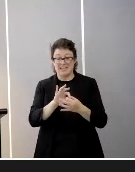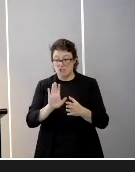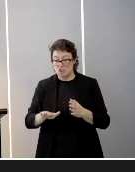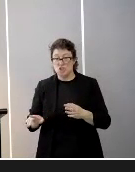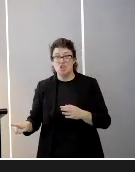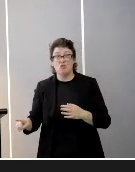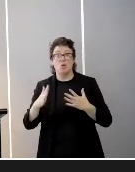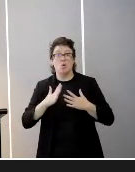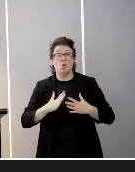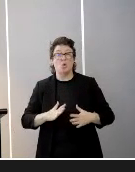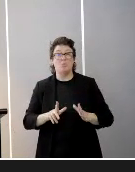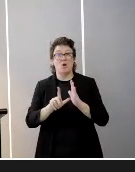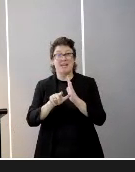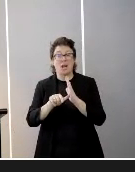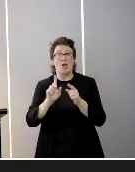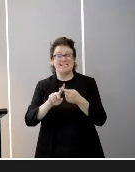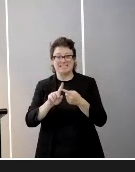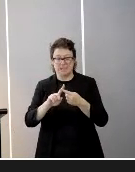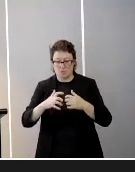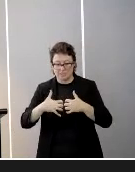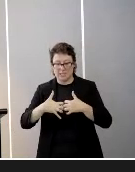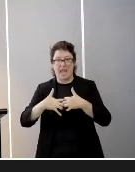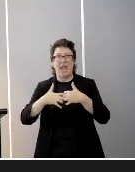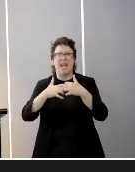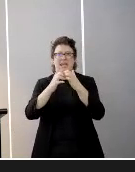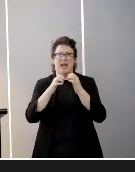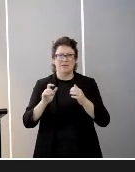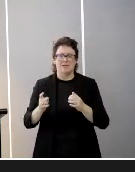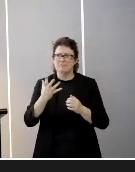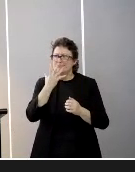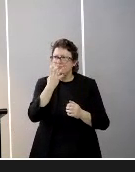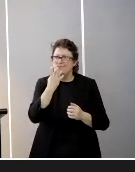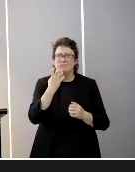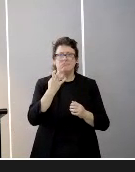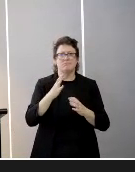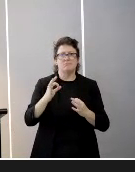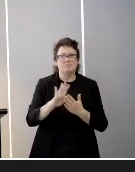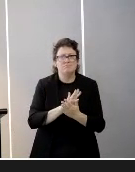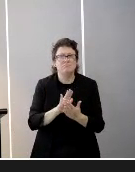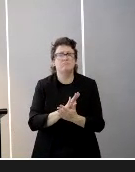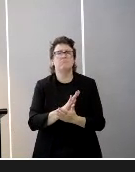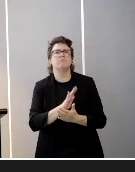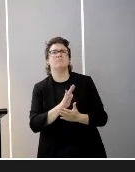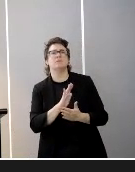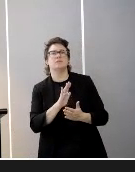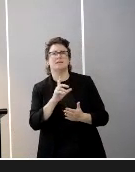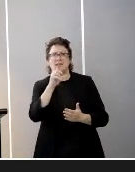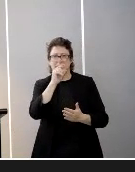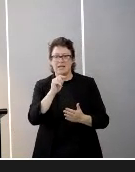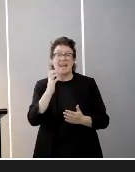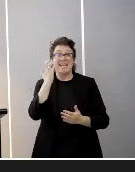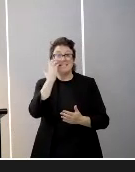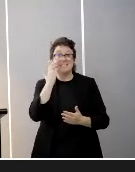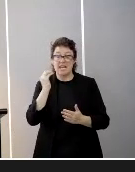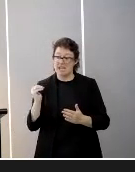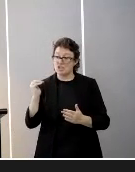are, their body clock is still getting wired up, they have, mood swings and irritability. In kind of teenagers and